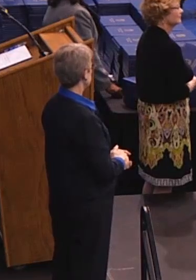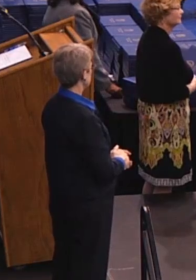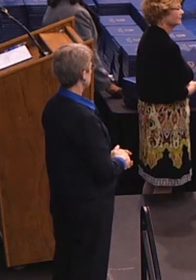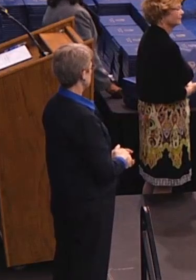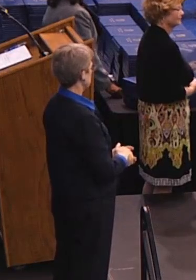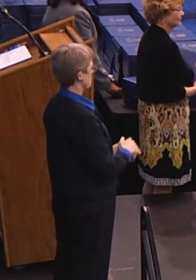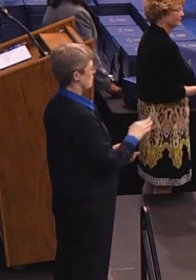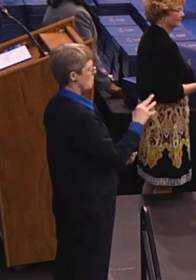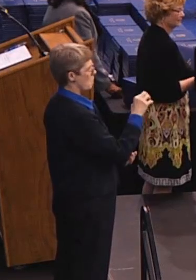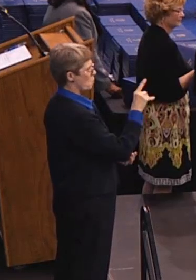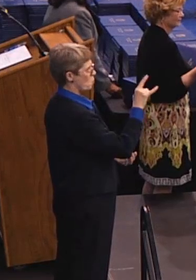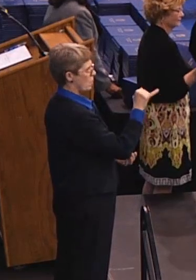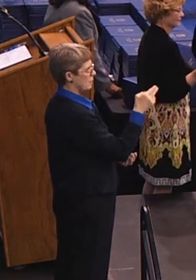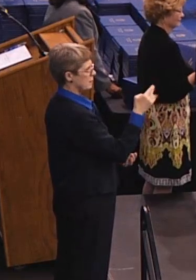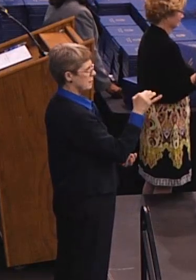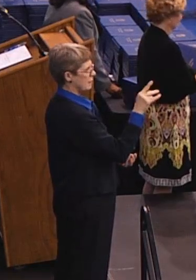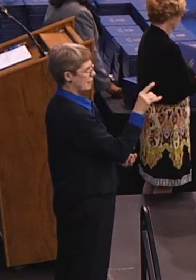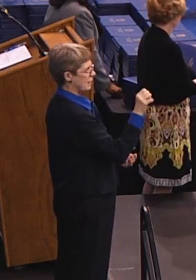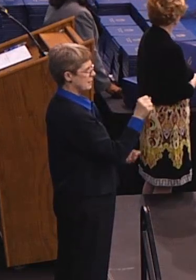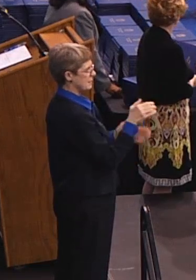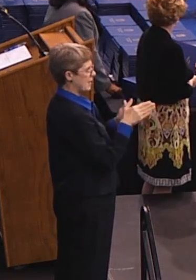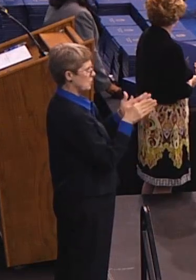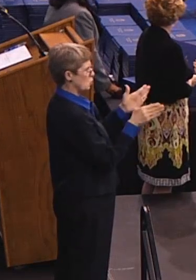Brandy Nicole Hicks, General Studies.